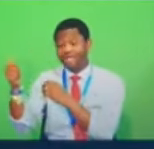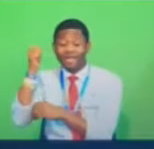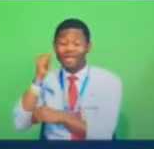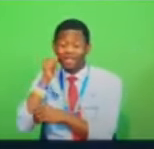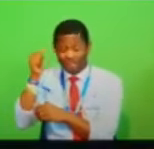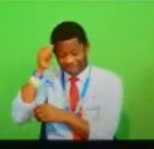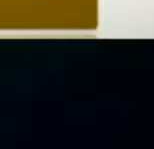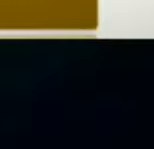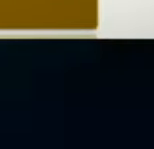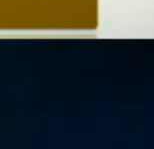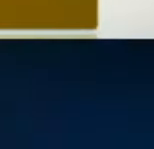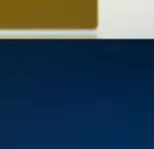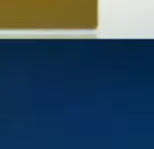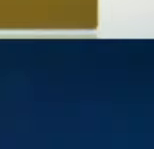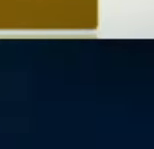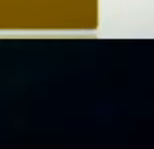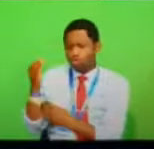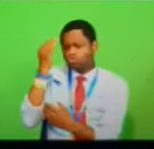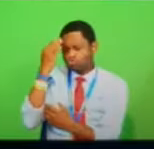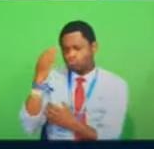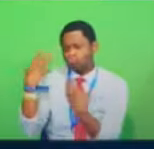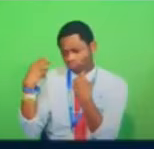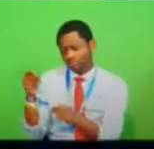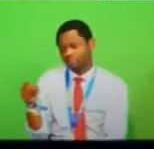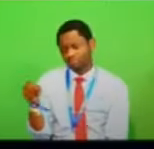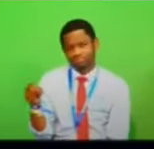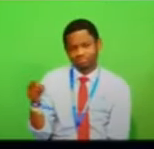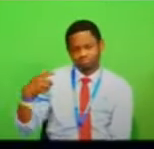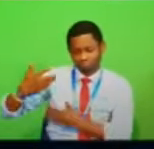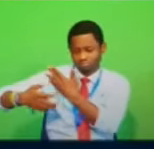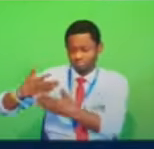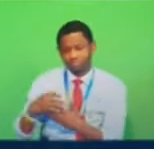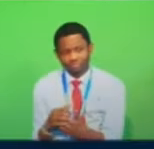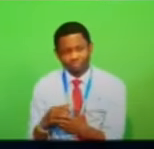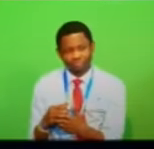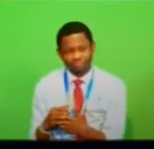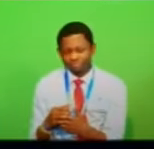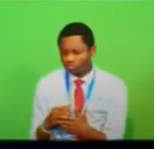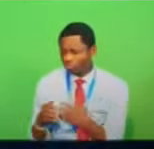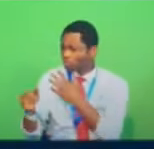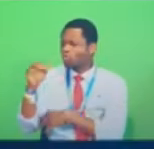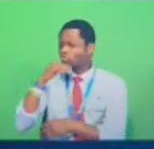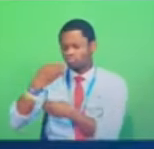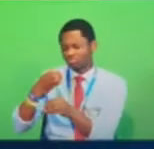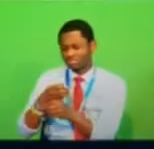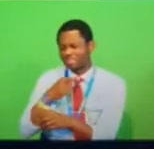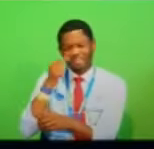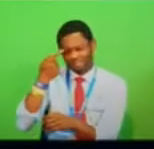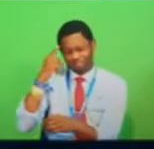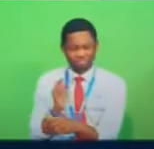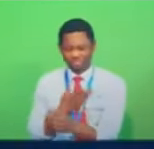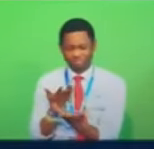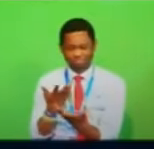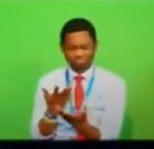time, God, knowing very well where we've gotten to, is not creating a garden for us. In Revelation